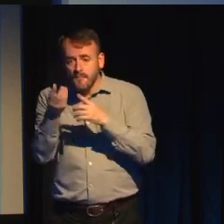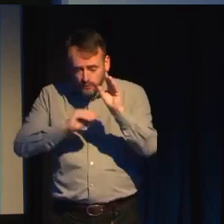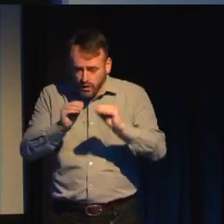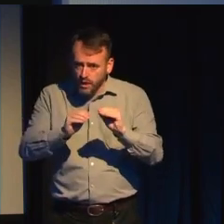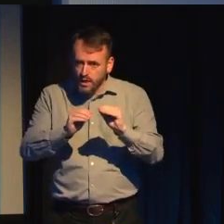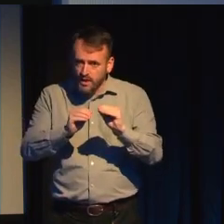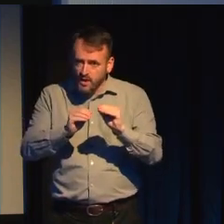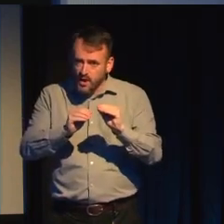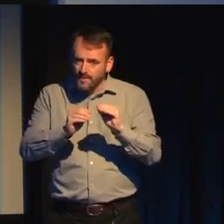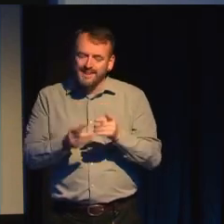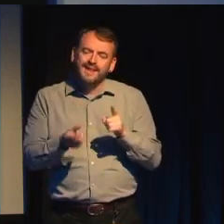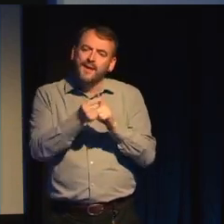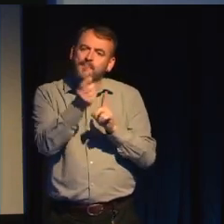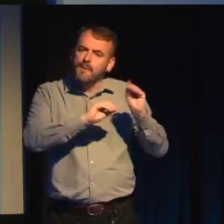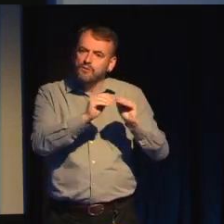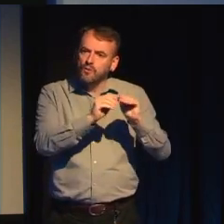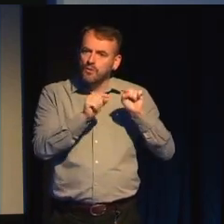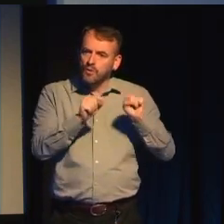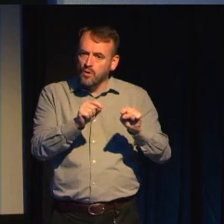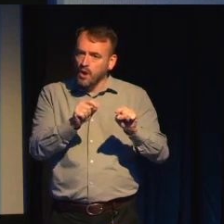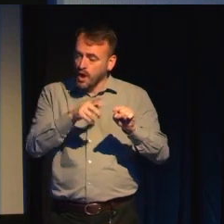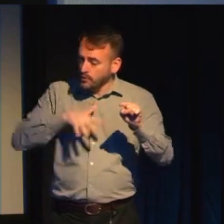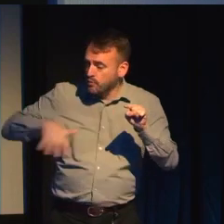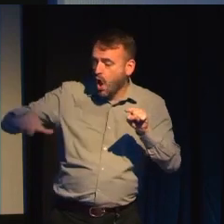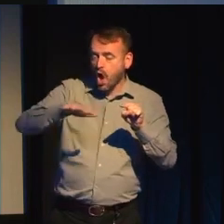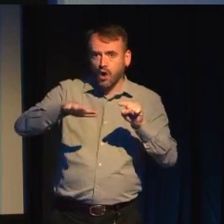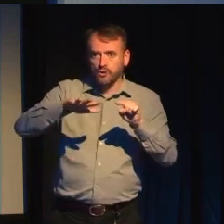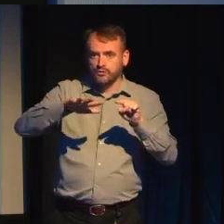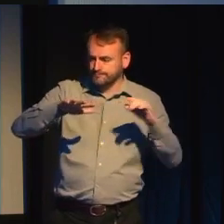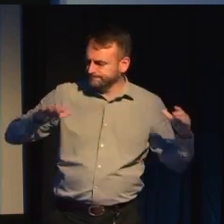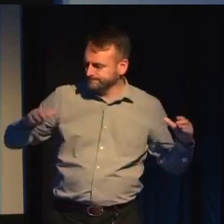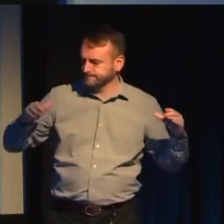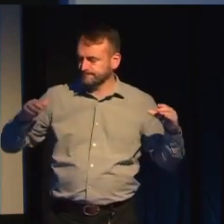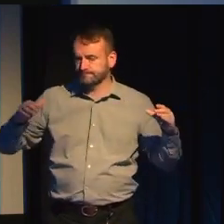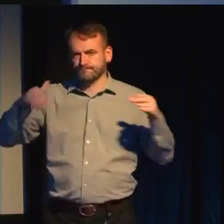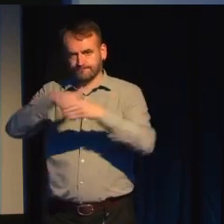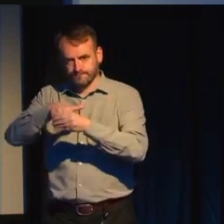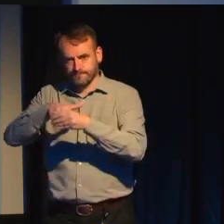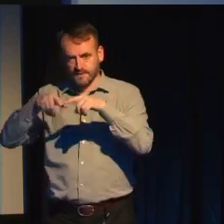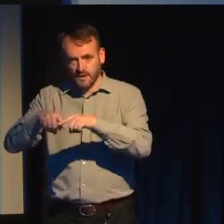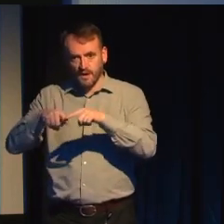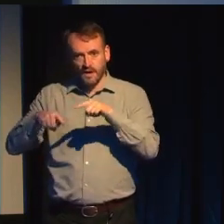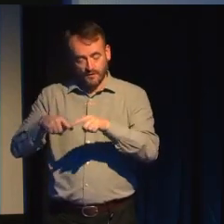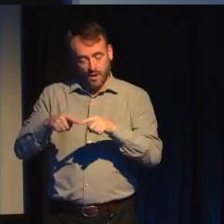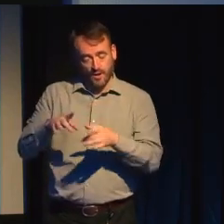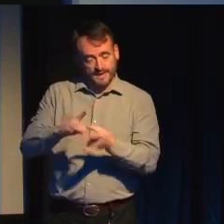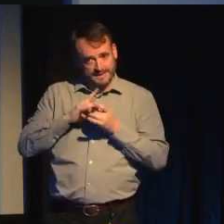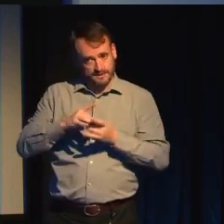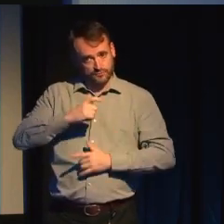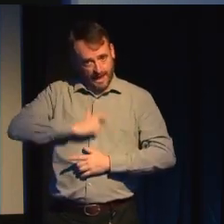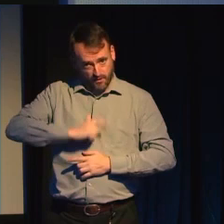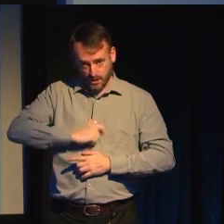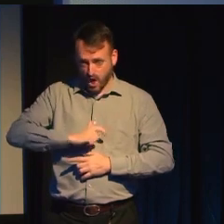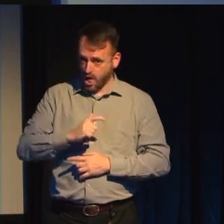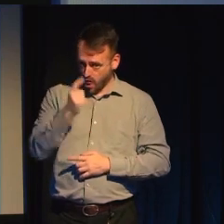going on in the world so that actually they feel logical and they feel relevant to the characters. And it can be blooming hard